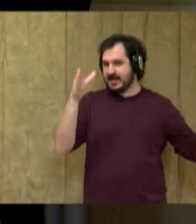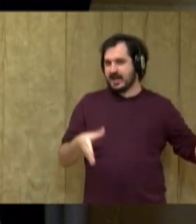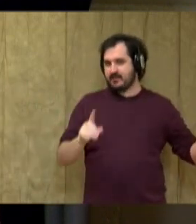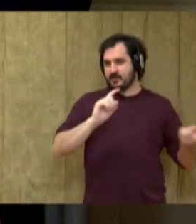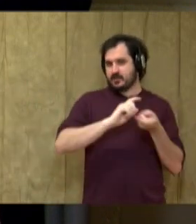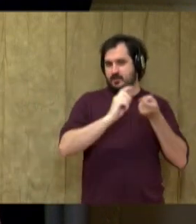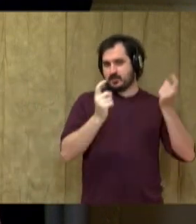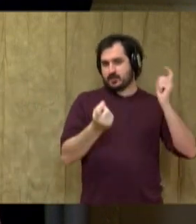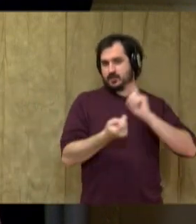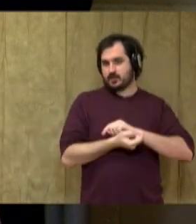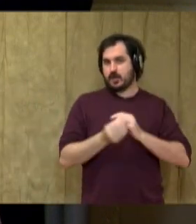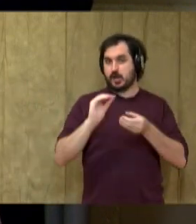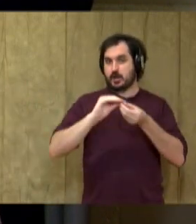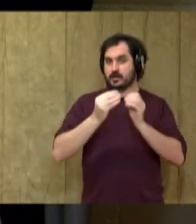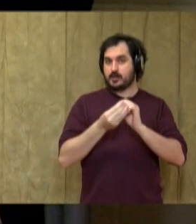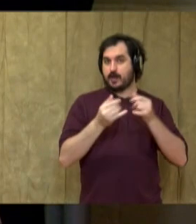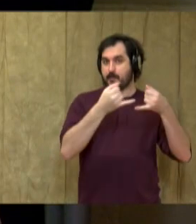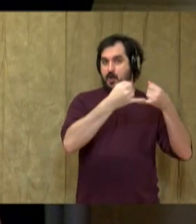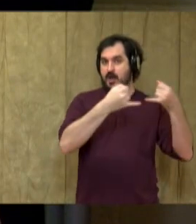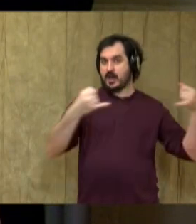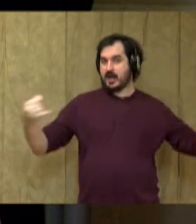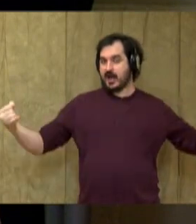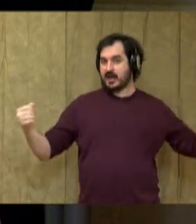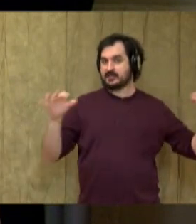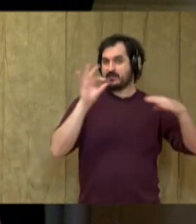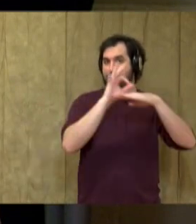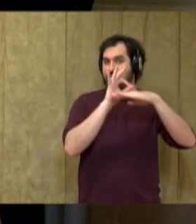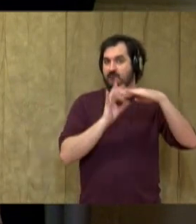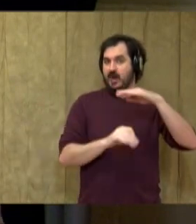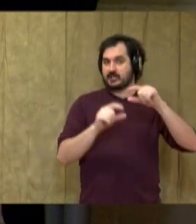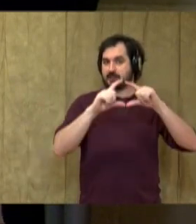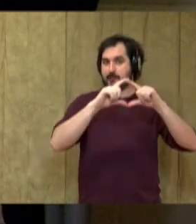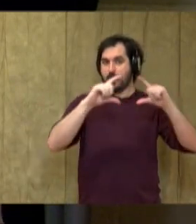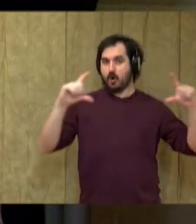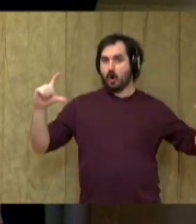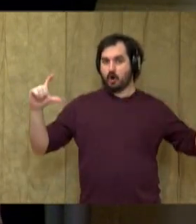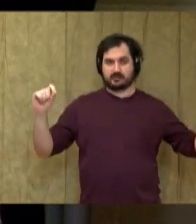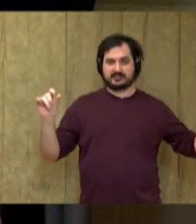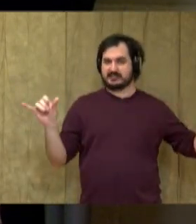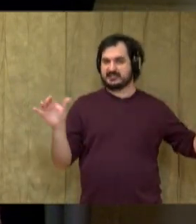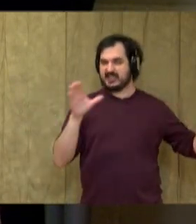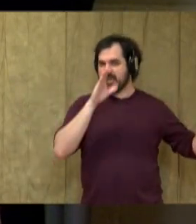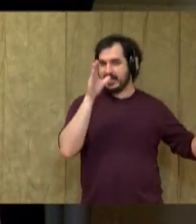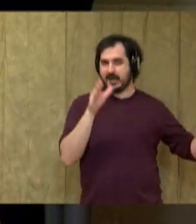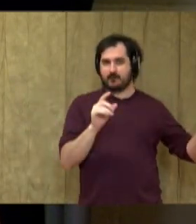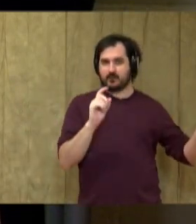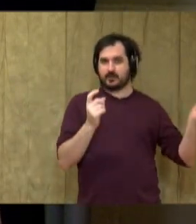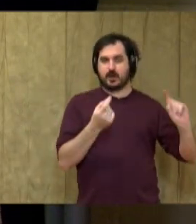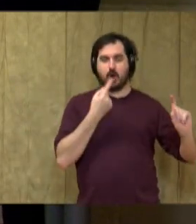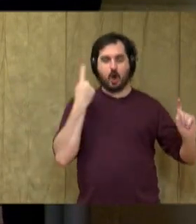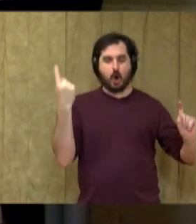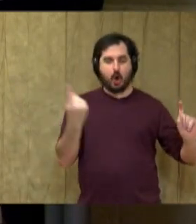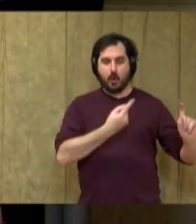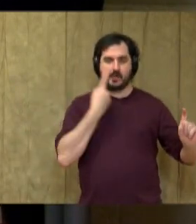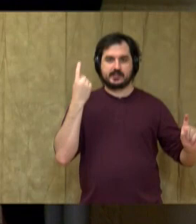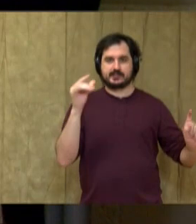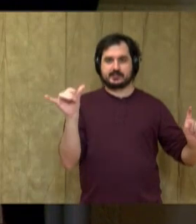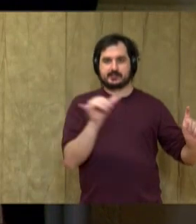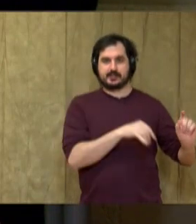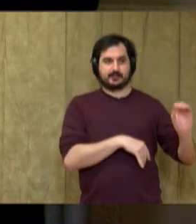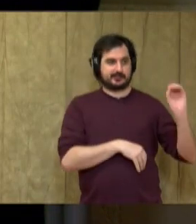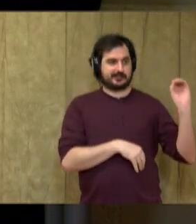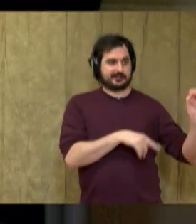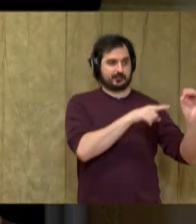Number lines and fraction bars never change. They're the same size. This number line starts at 0, and it ends at